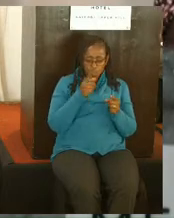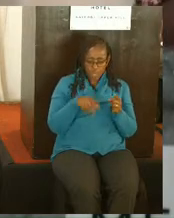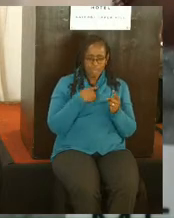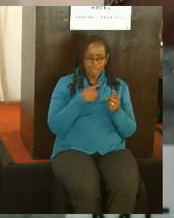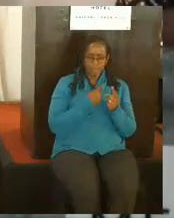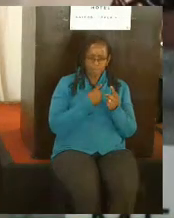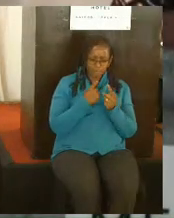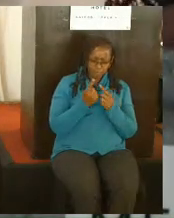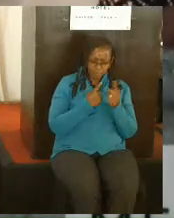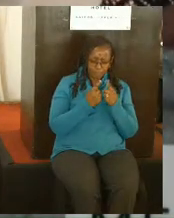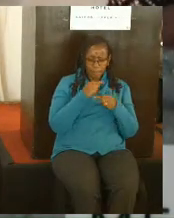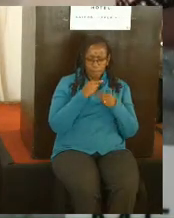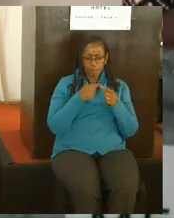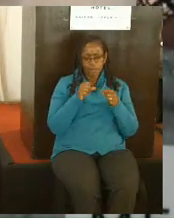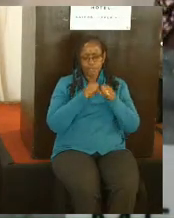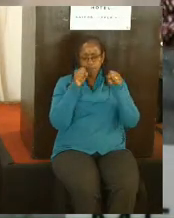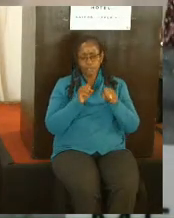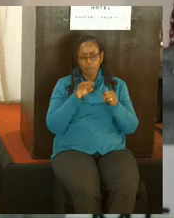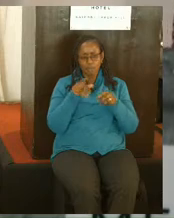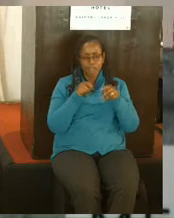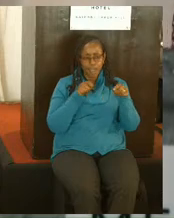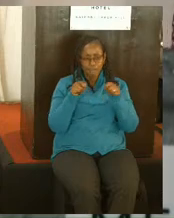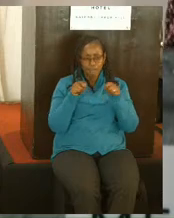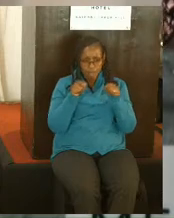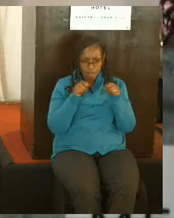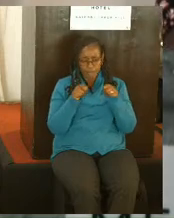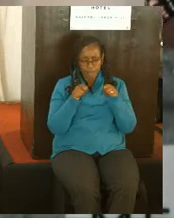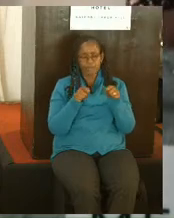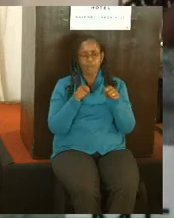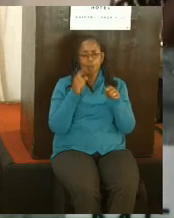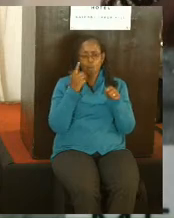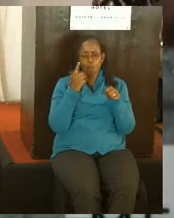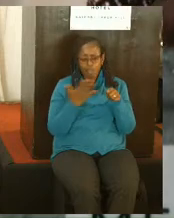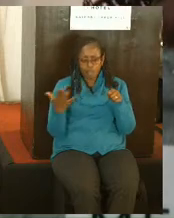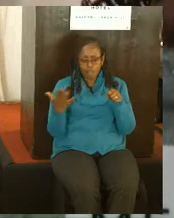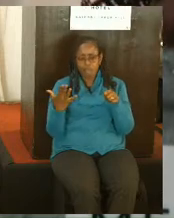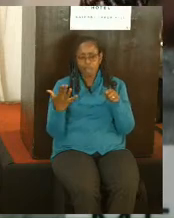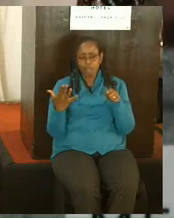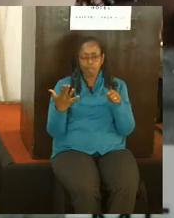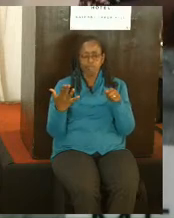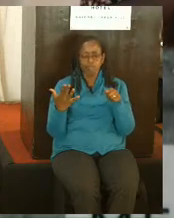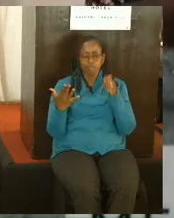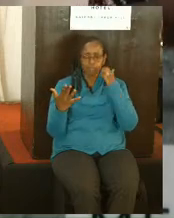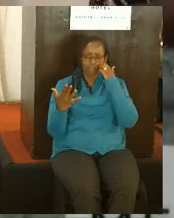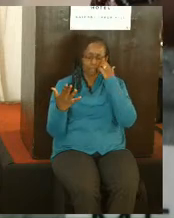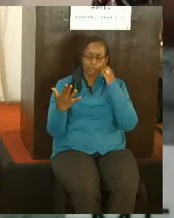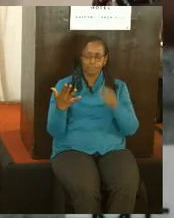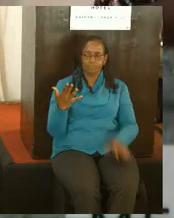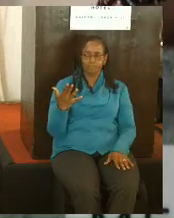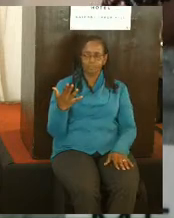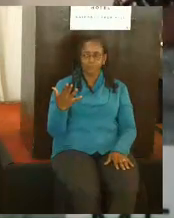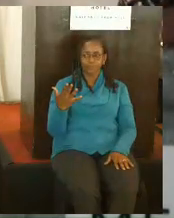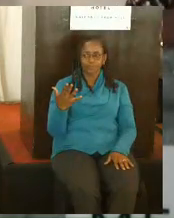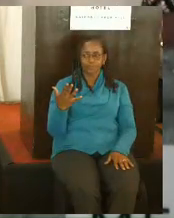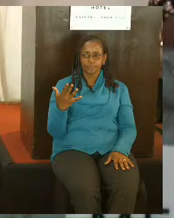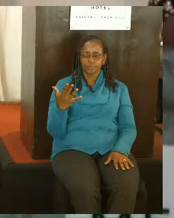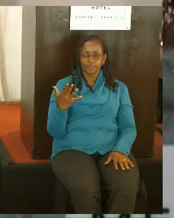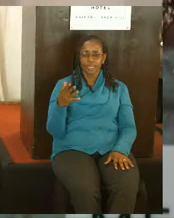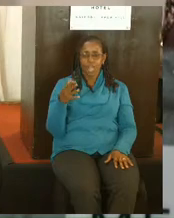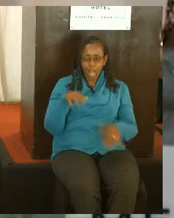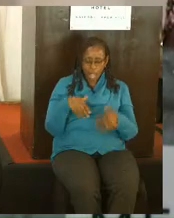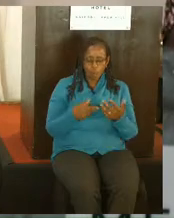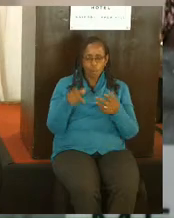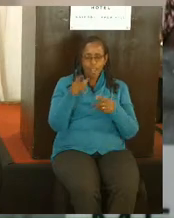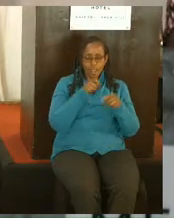looking at our systems of governance indigenous systems of governance one thing we and uh and how we govern our